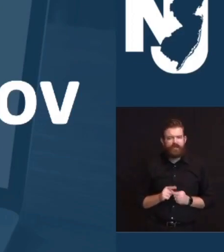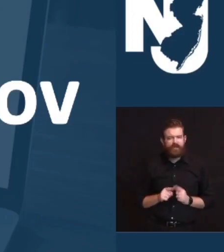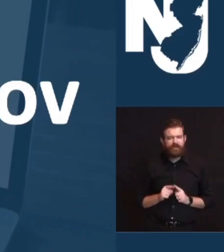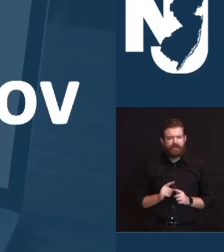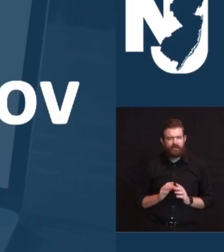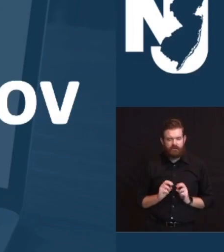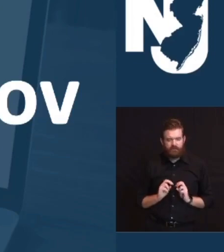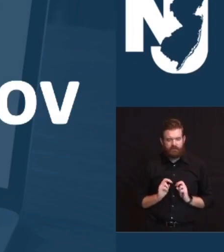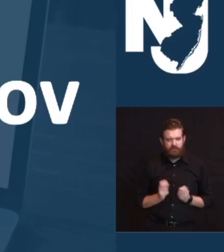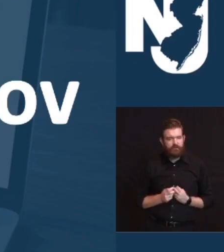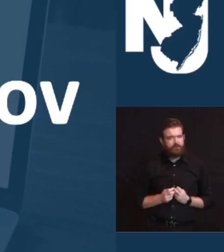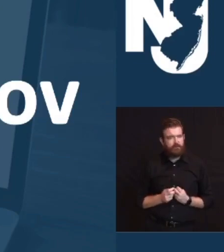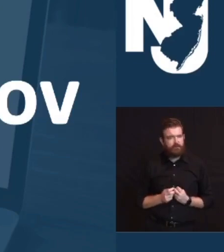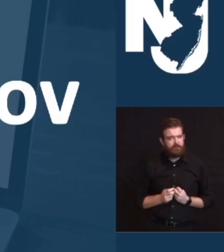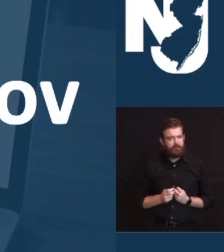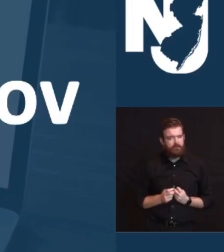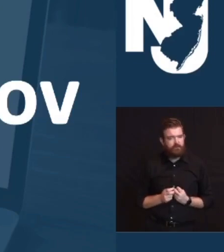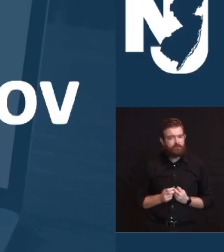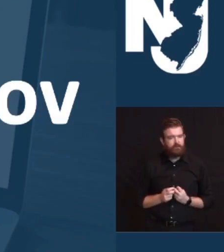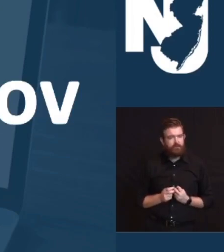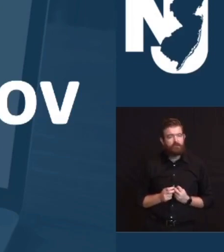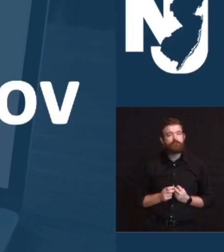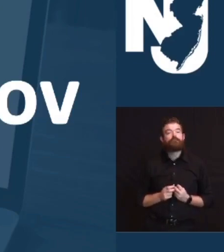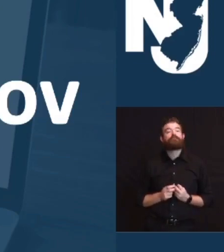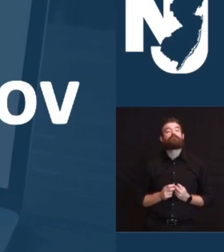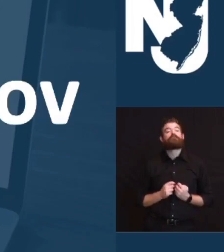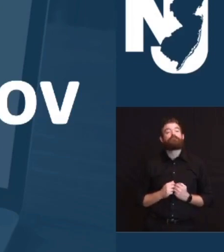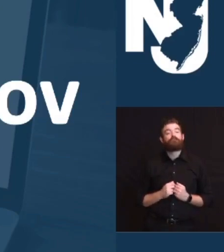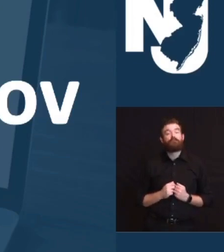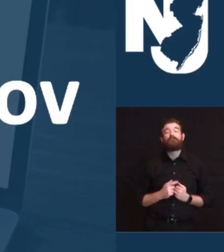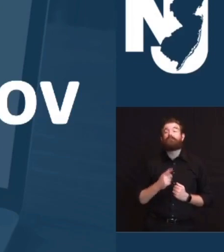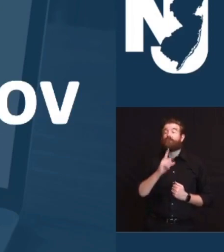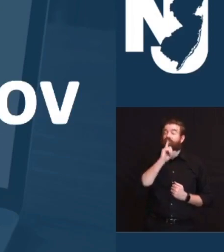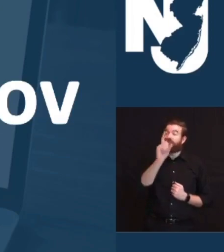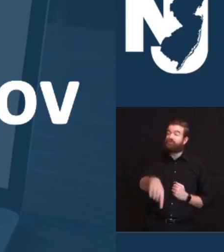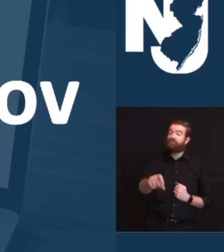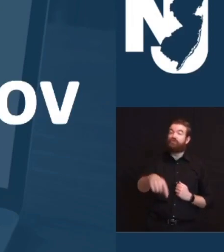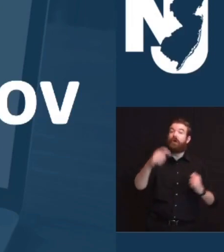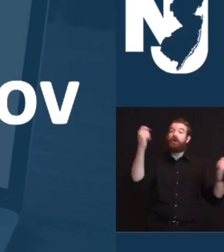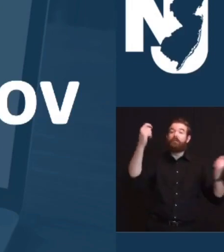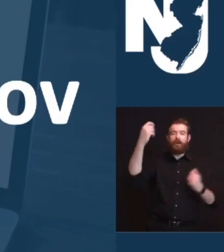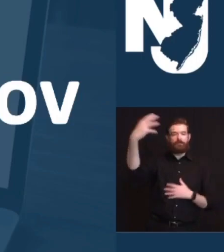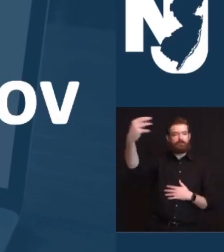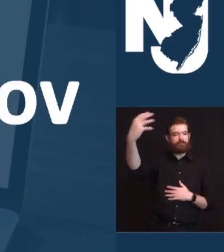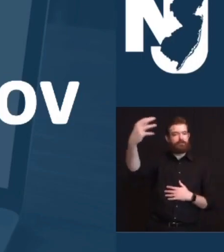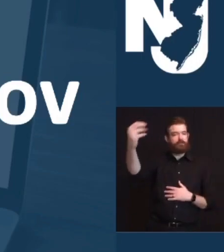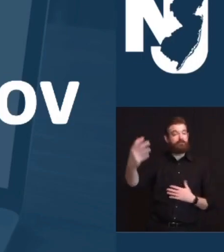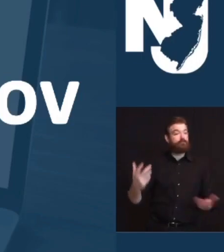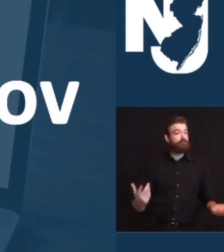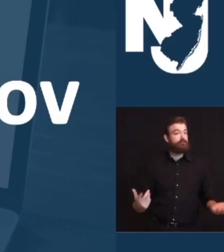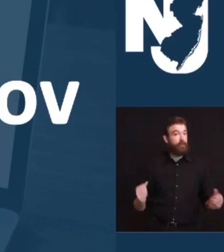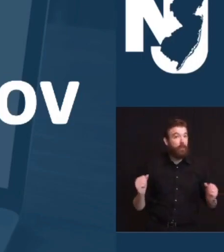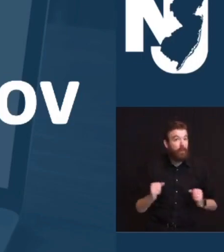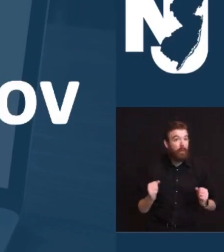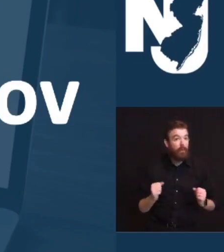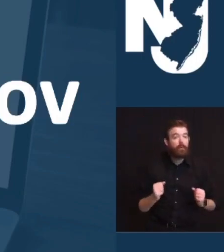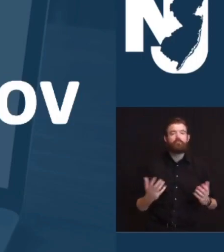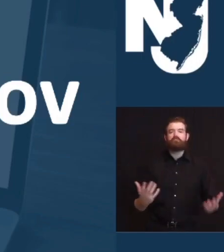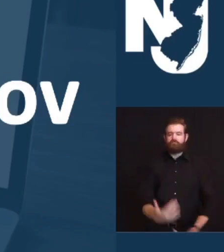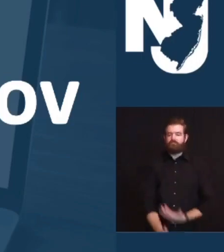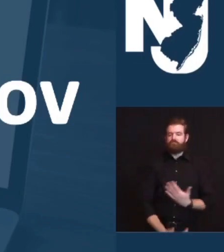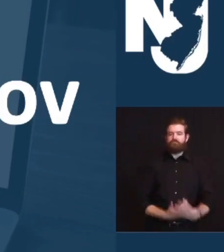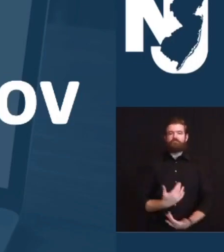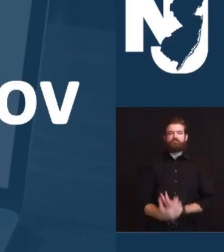if at all possible, your celebration outdoors, maybe around a fire pit or a patio heater if you've been able to get one. As